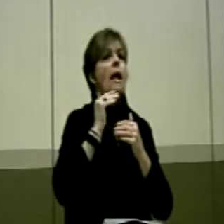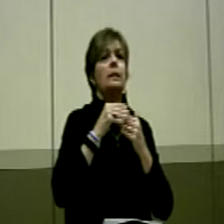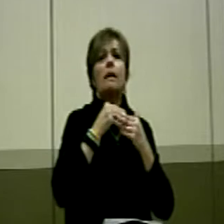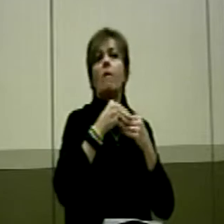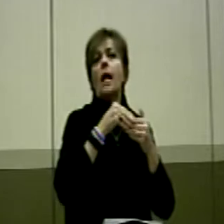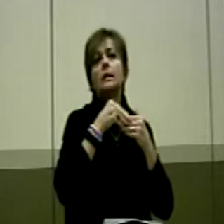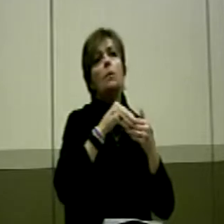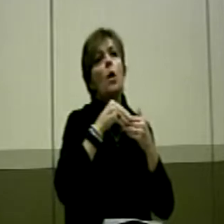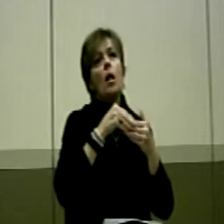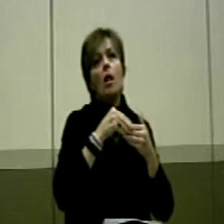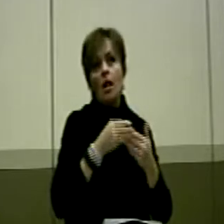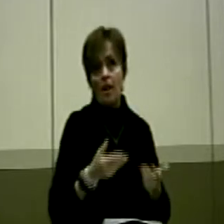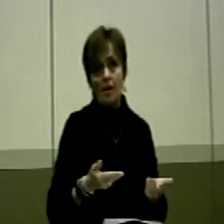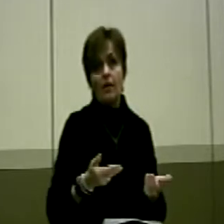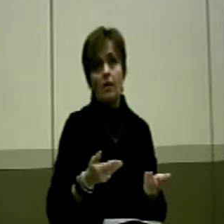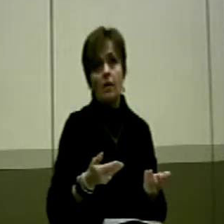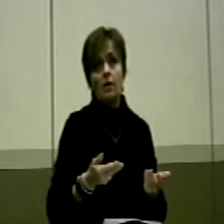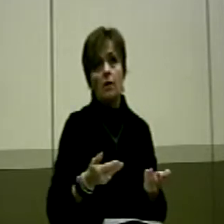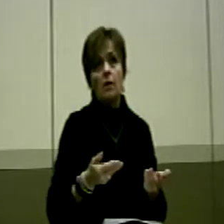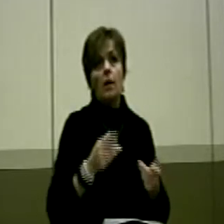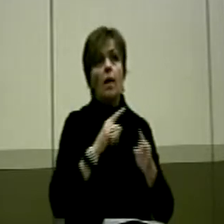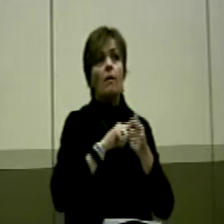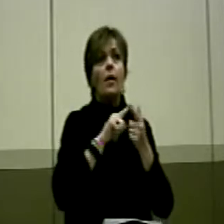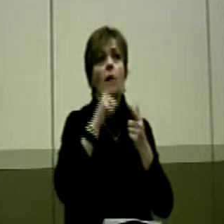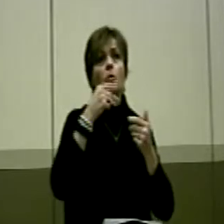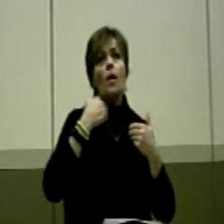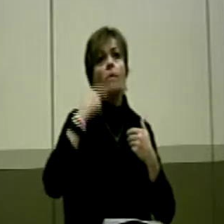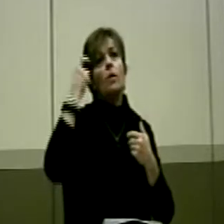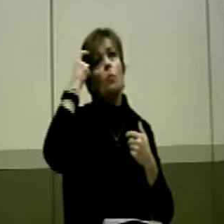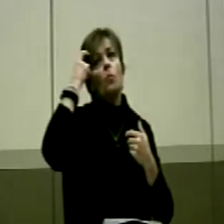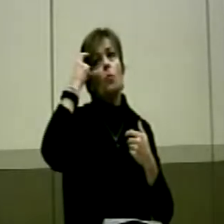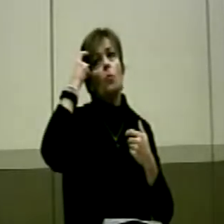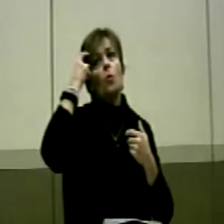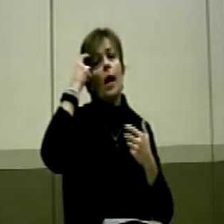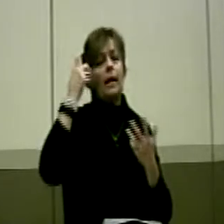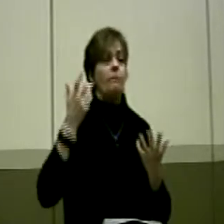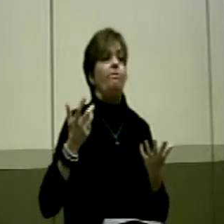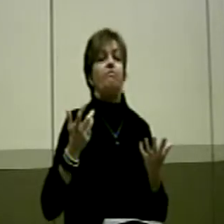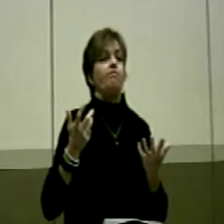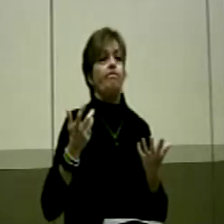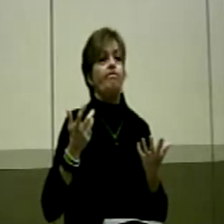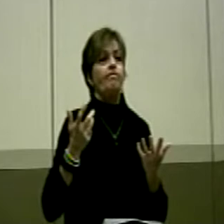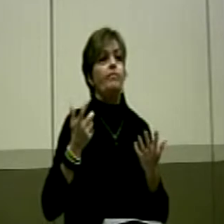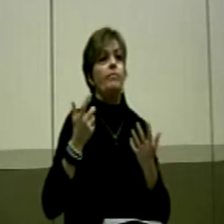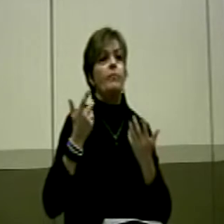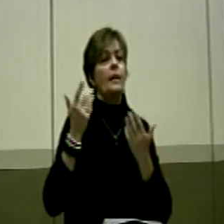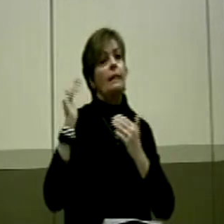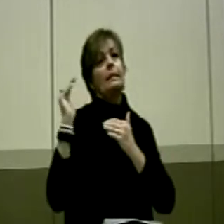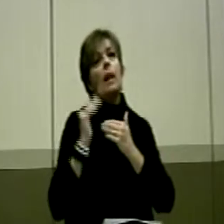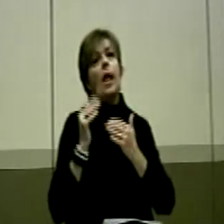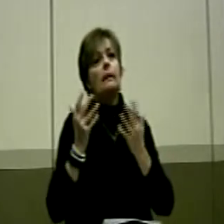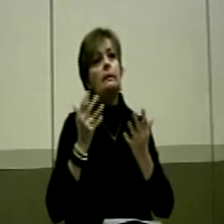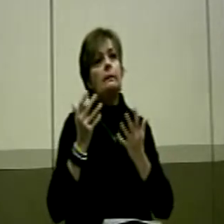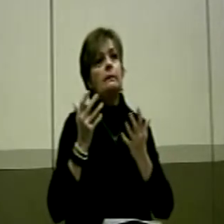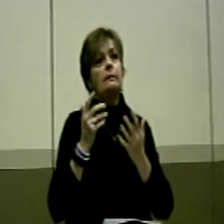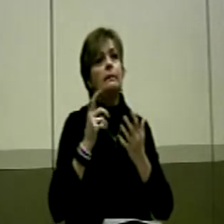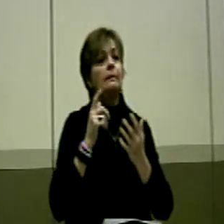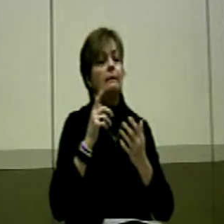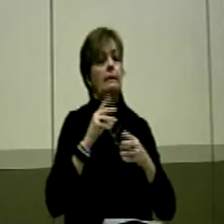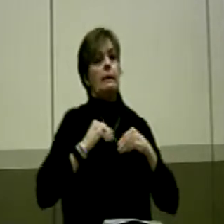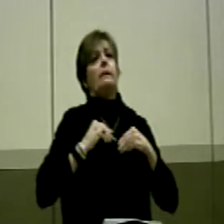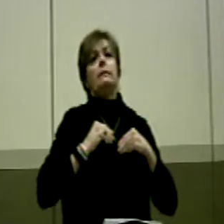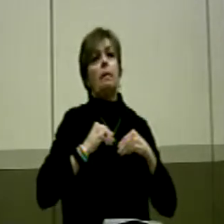The brain being different itself, and maybe less amenable to change. That's a good point.